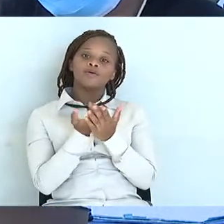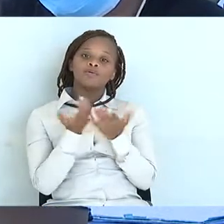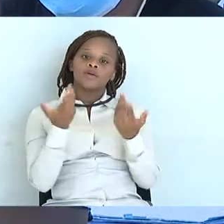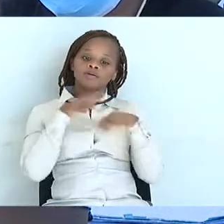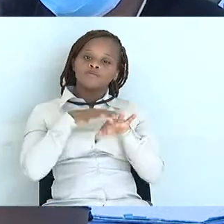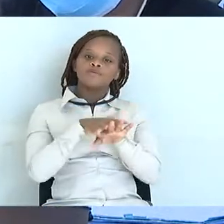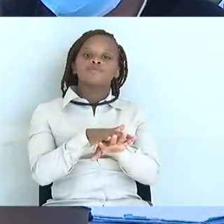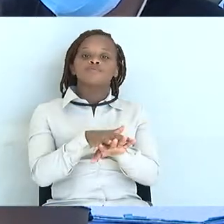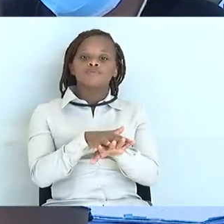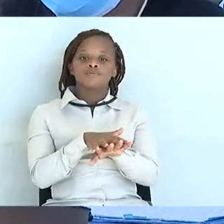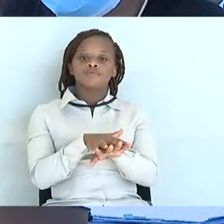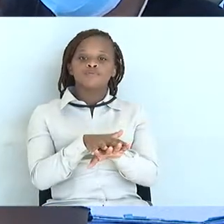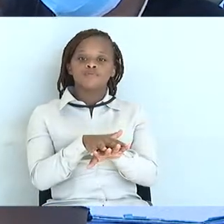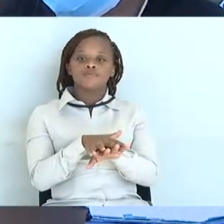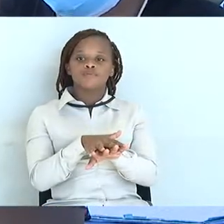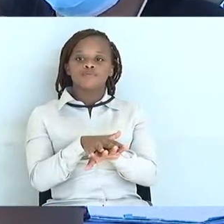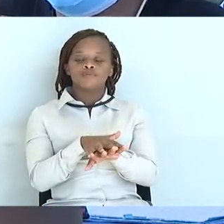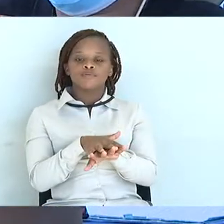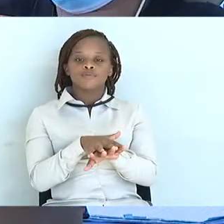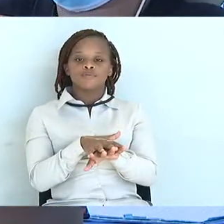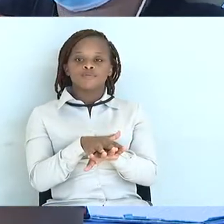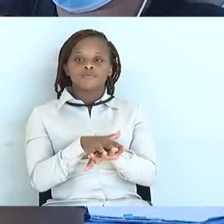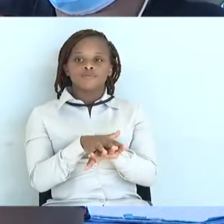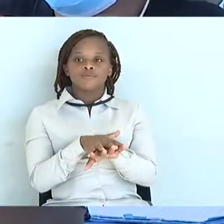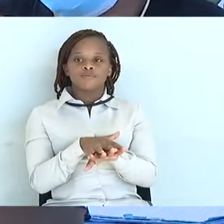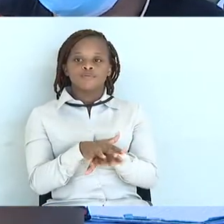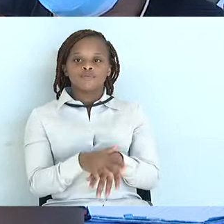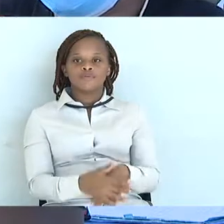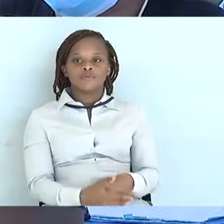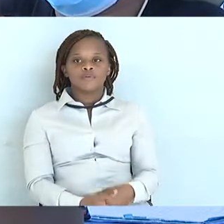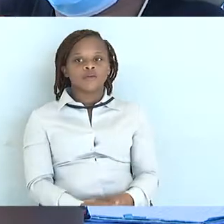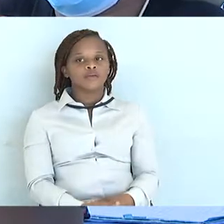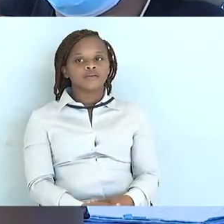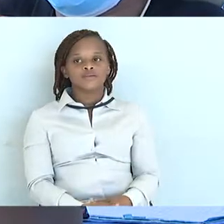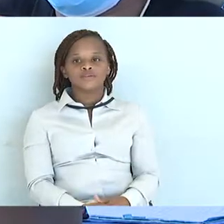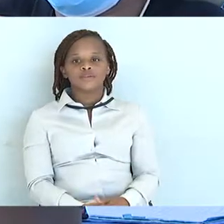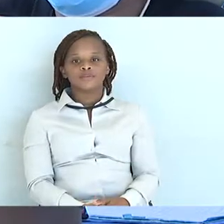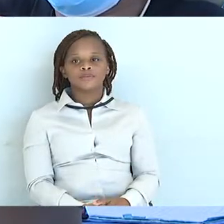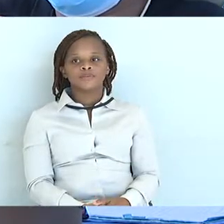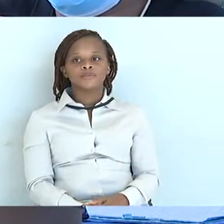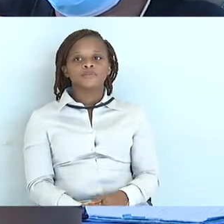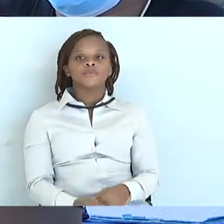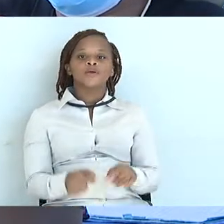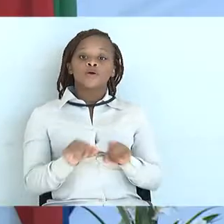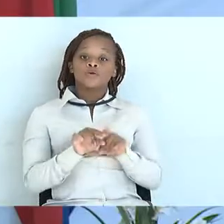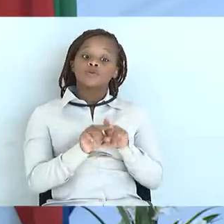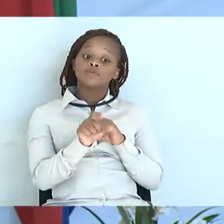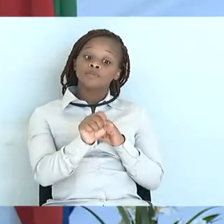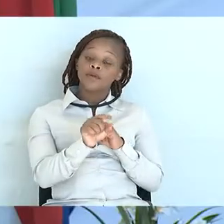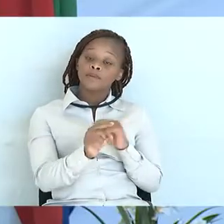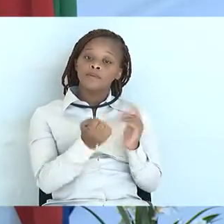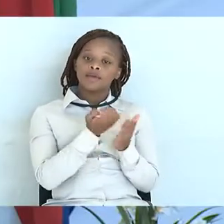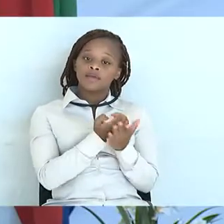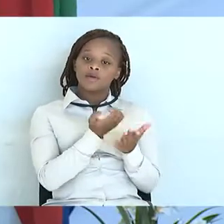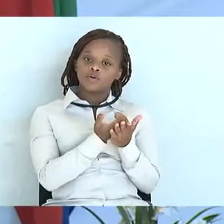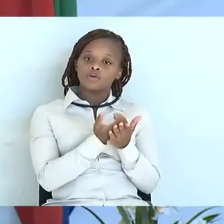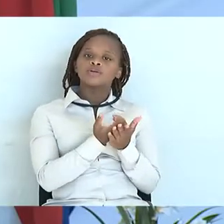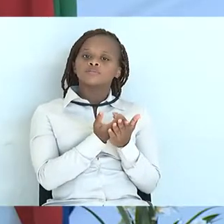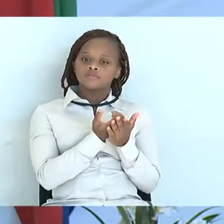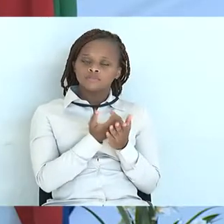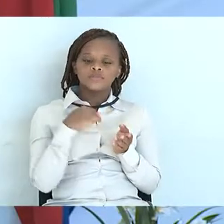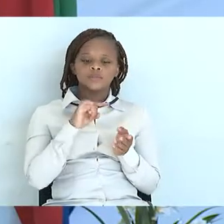want to really maximize impact, we have got to ensure that the strategic linkages of these economies, we take advantages of